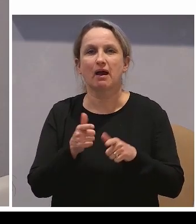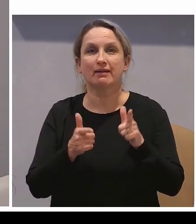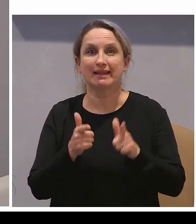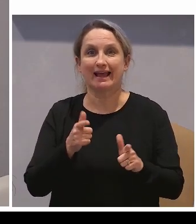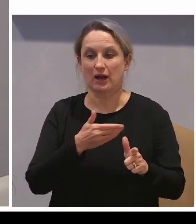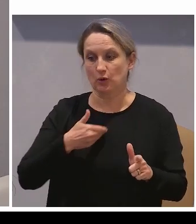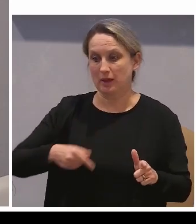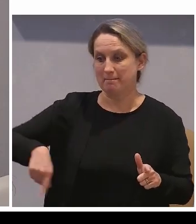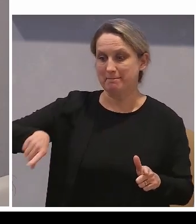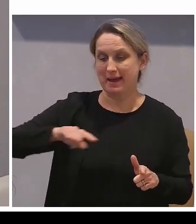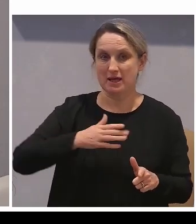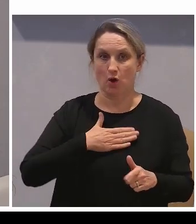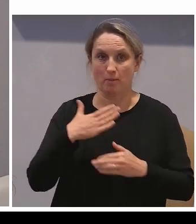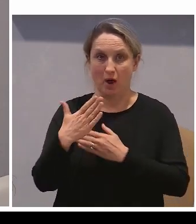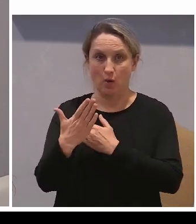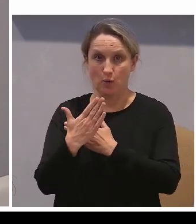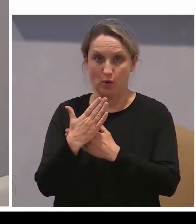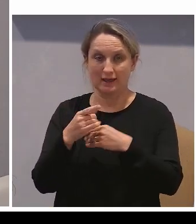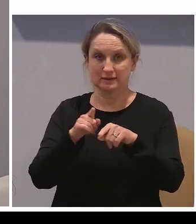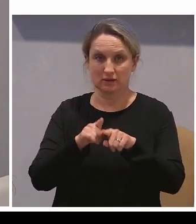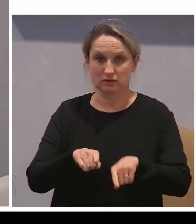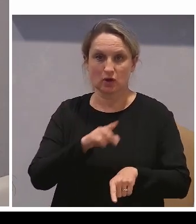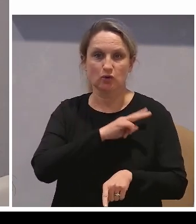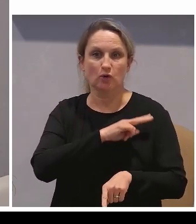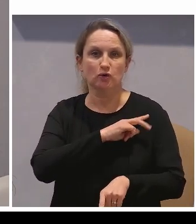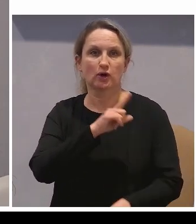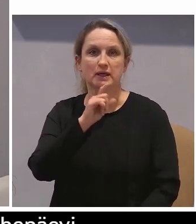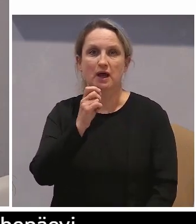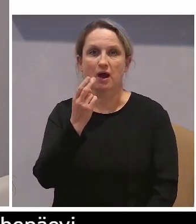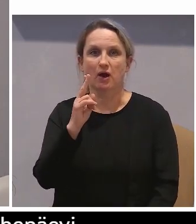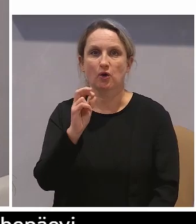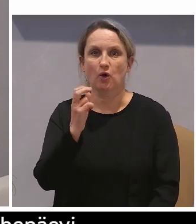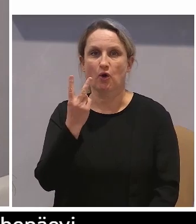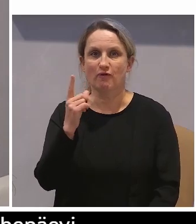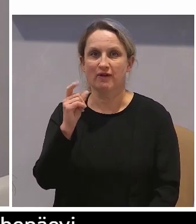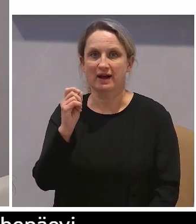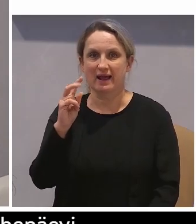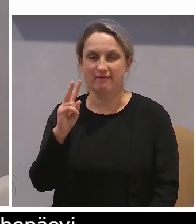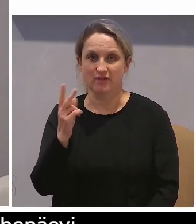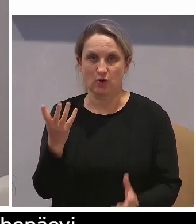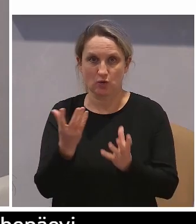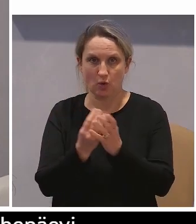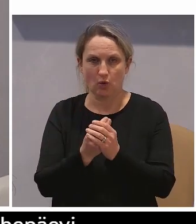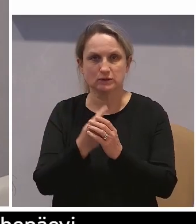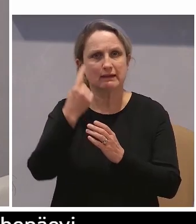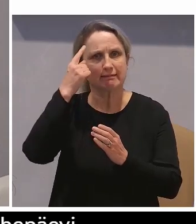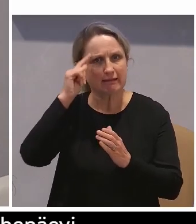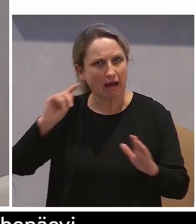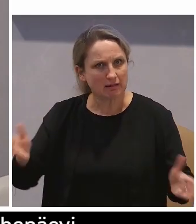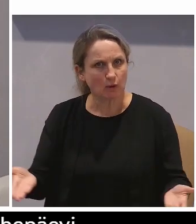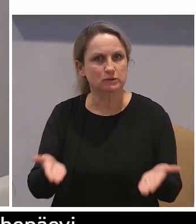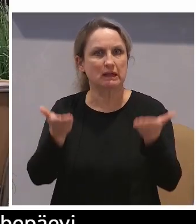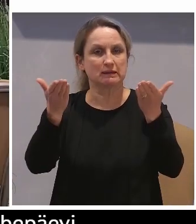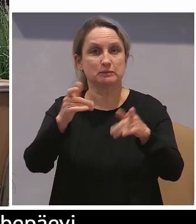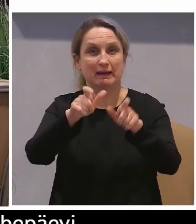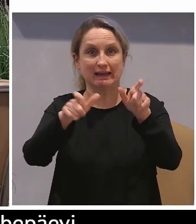meie ülesandeks doktor Jakovleviga on täna rohkem And niisugune teadlikkuse me tõstmine, and Dr. Yakolev here, we are here inimestele,